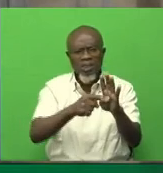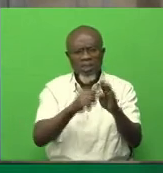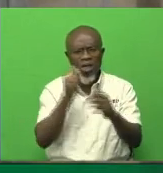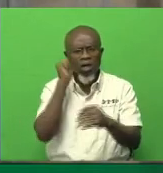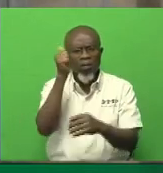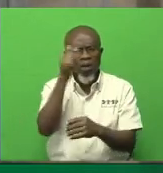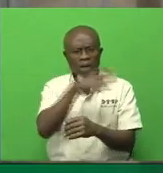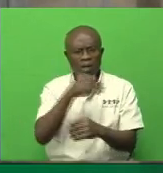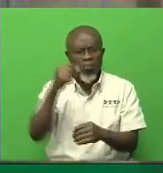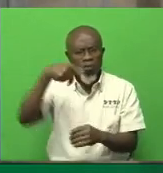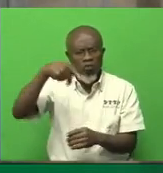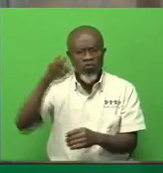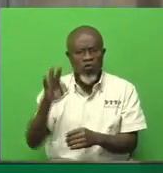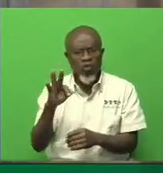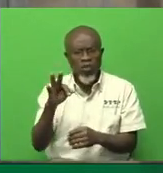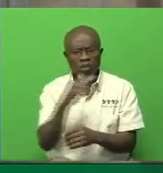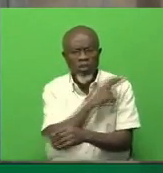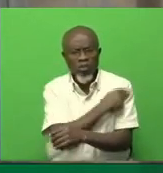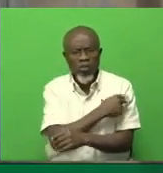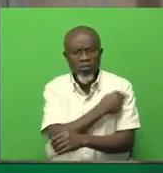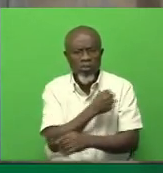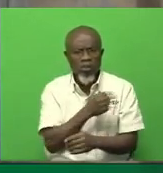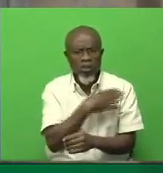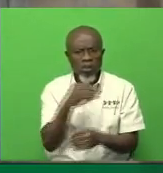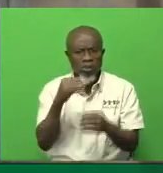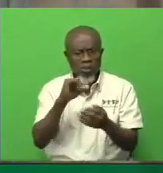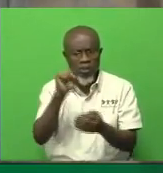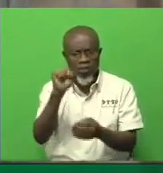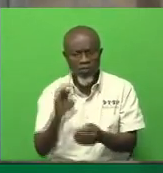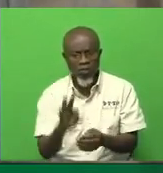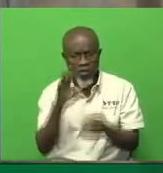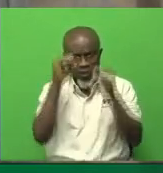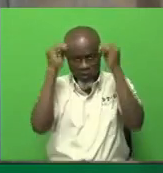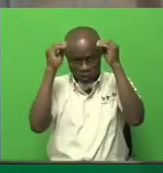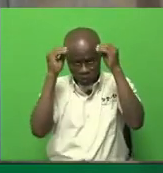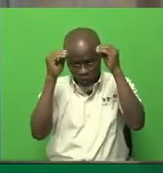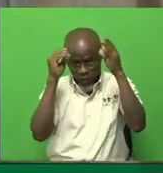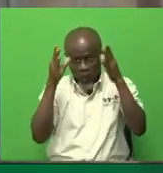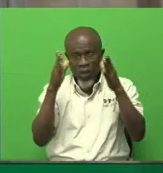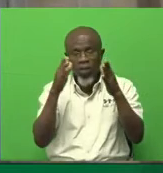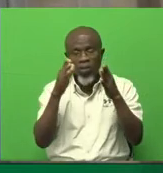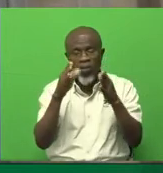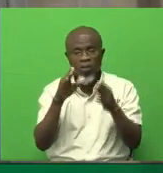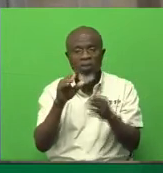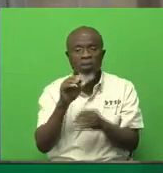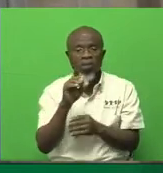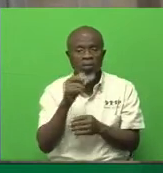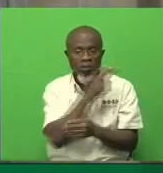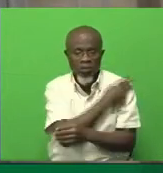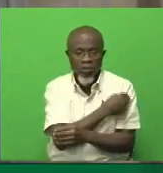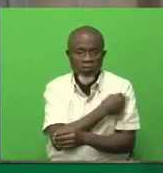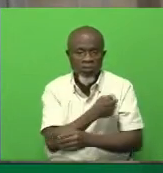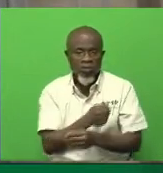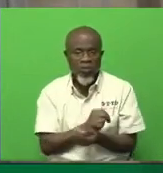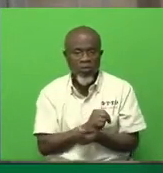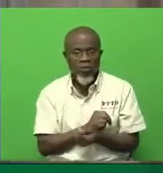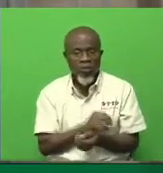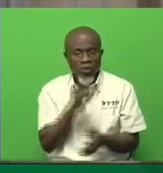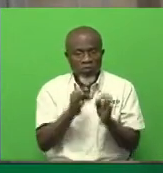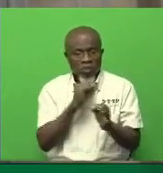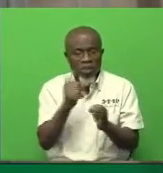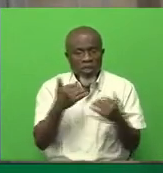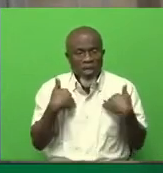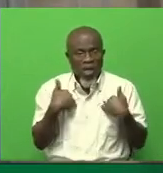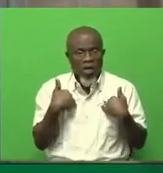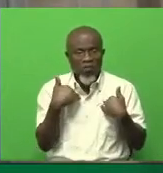Hospital as well as the San Fernando teaching Hospital without the development of our country's Healthcare